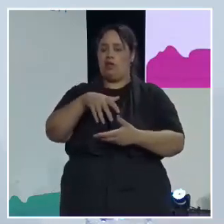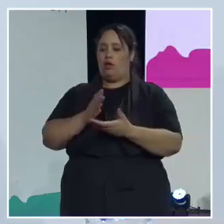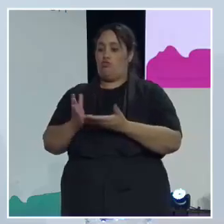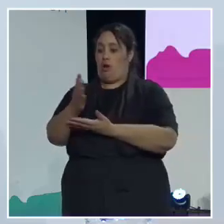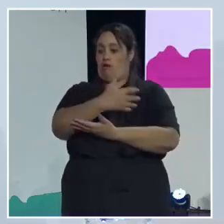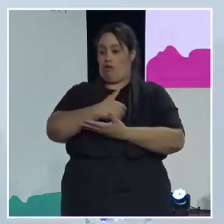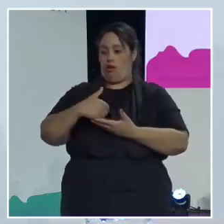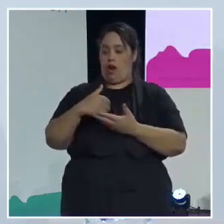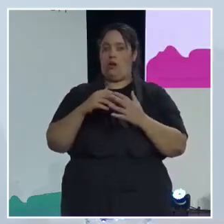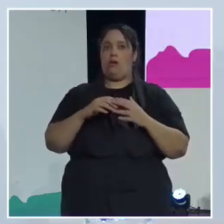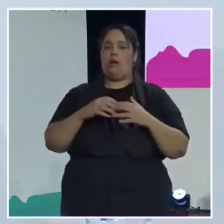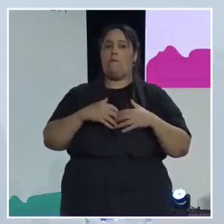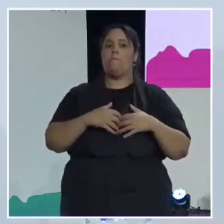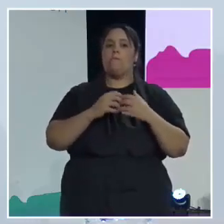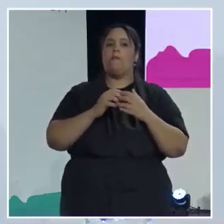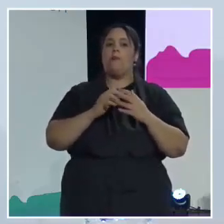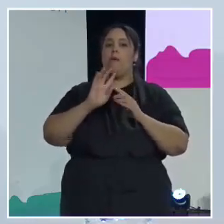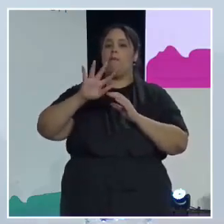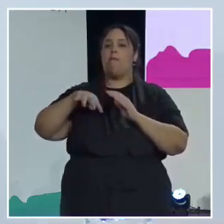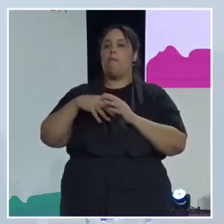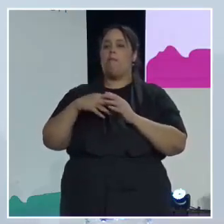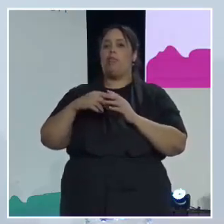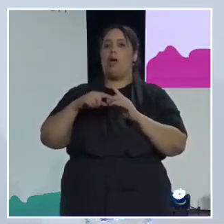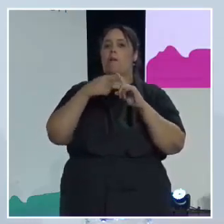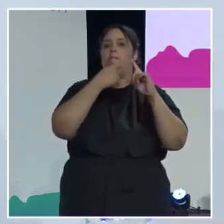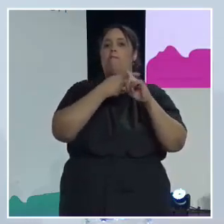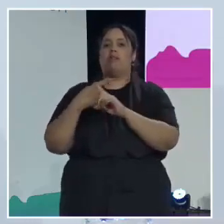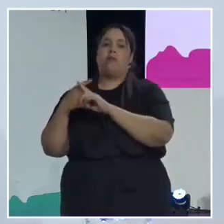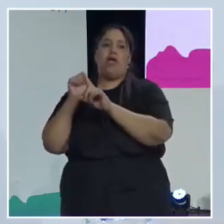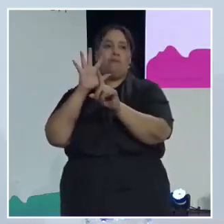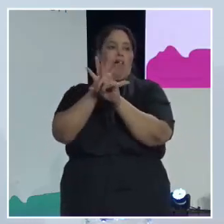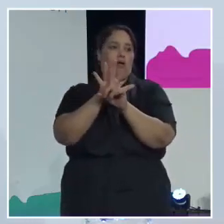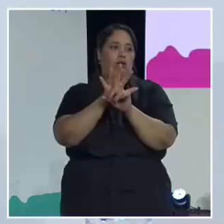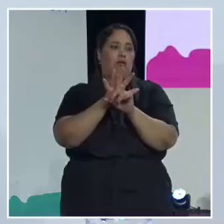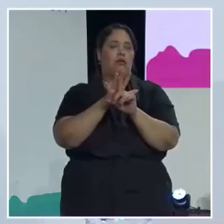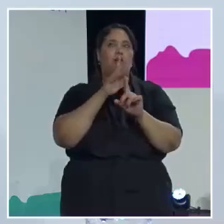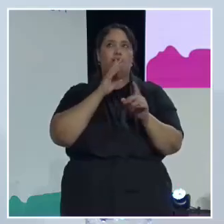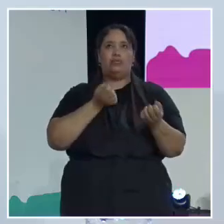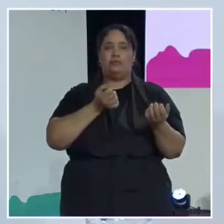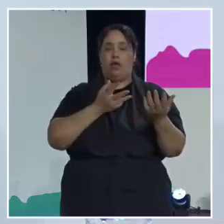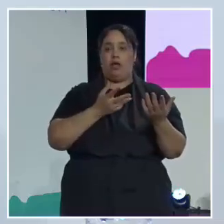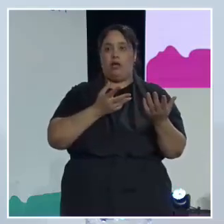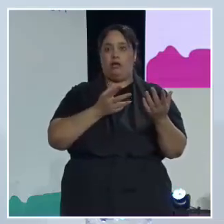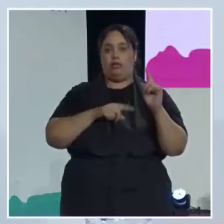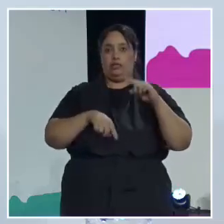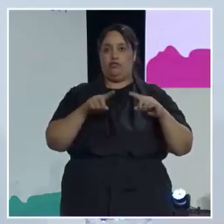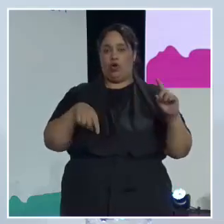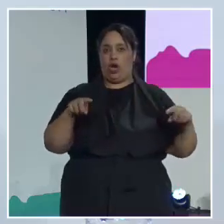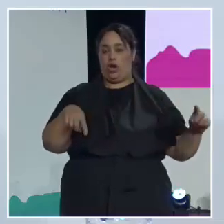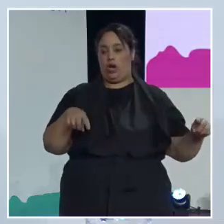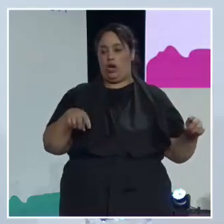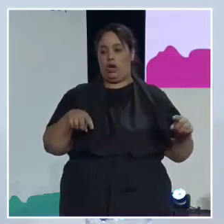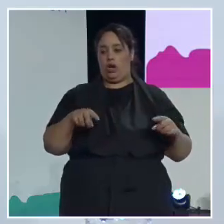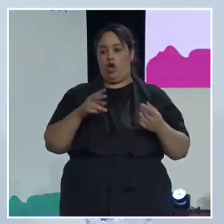create the multiplier effect that you mentioned is 1 to 4, but not always, because that requires, again, different types of contracts to make sure investment is part of